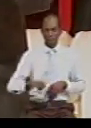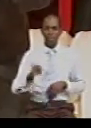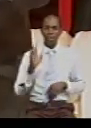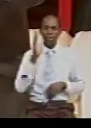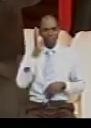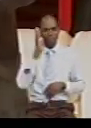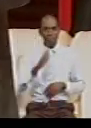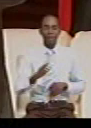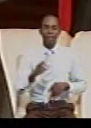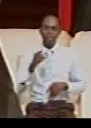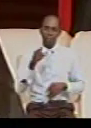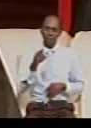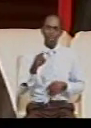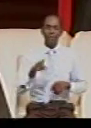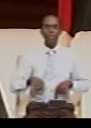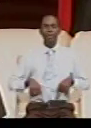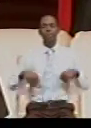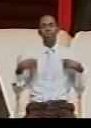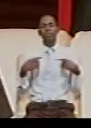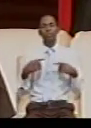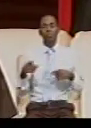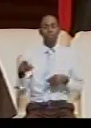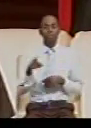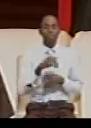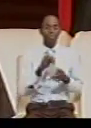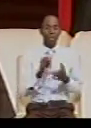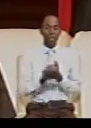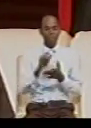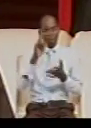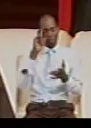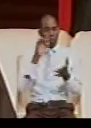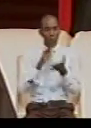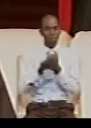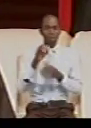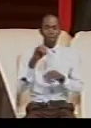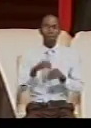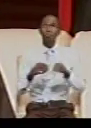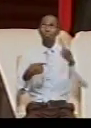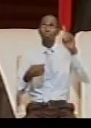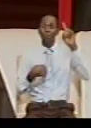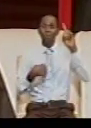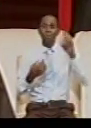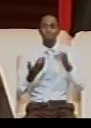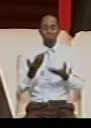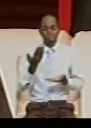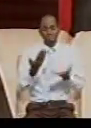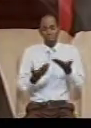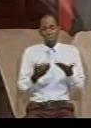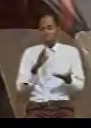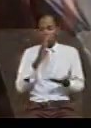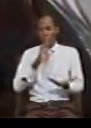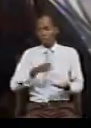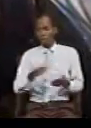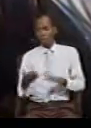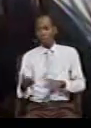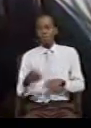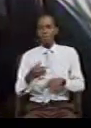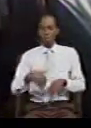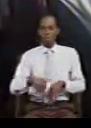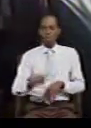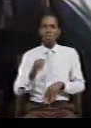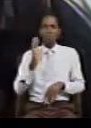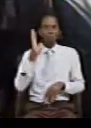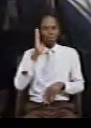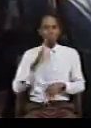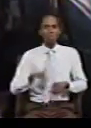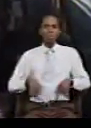that believeth in me, though he were dead, yet he will live.